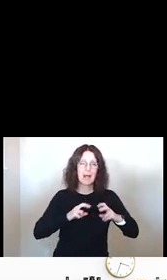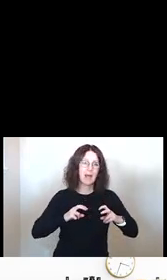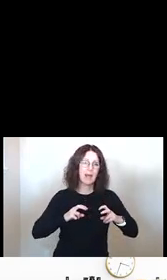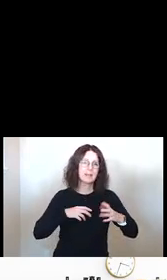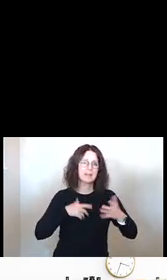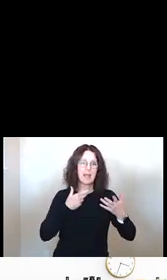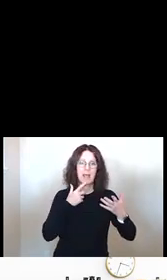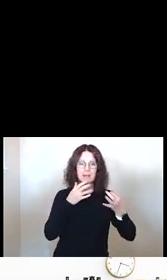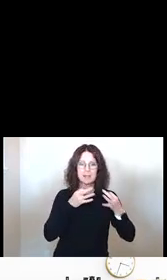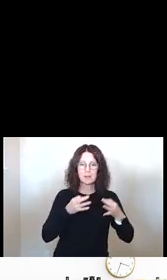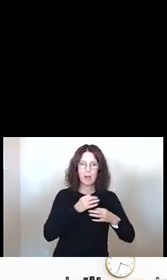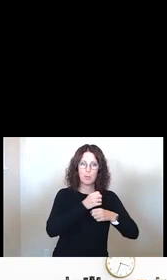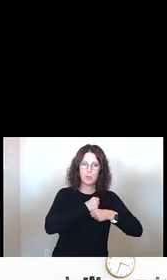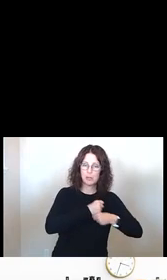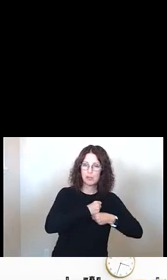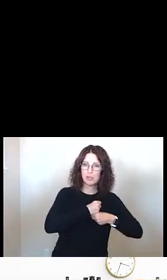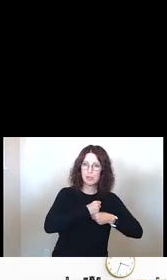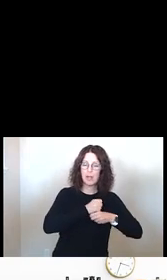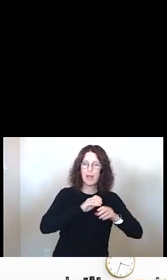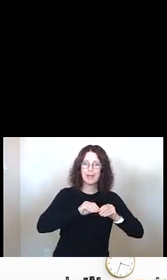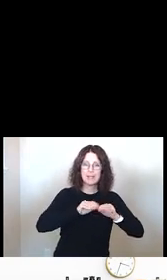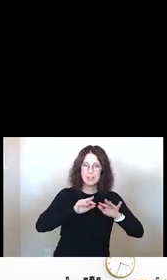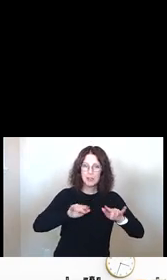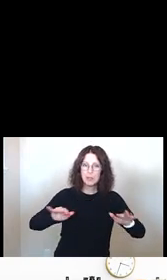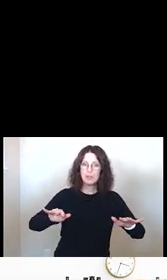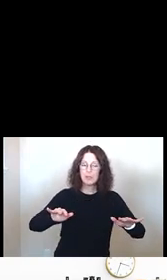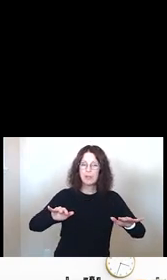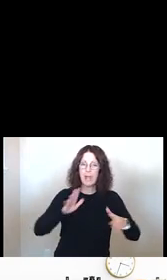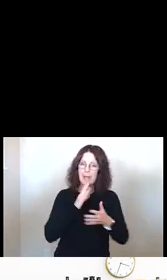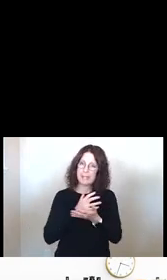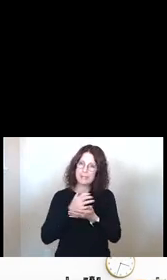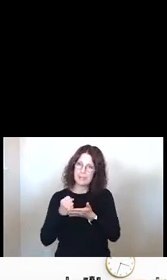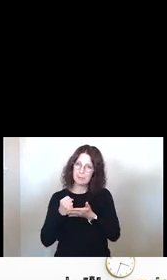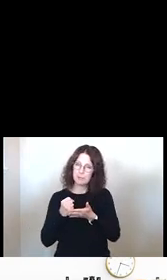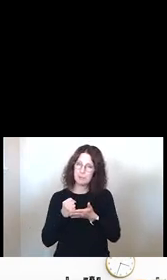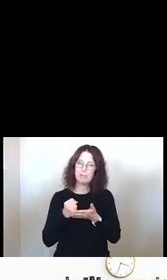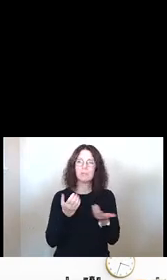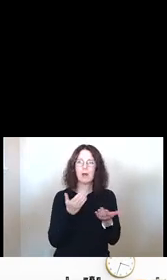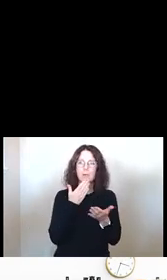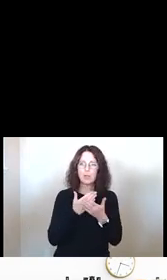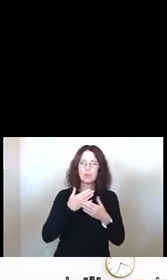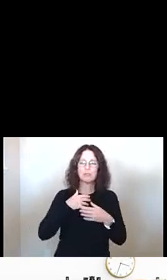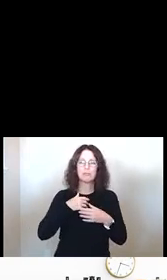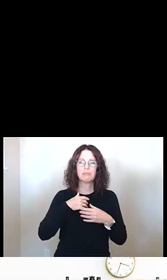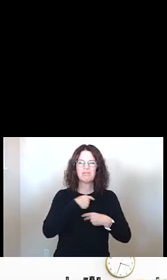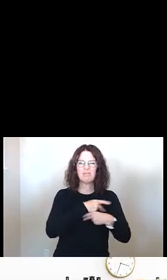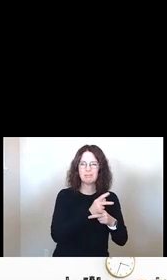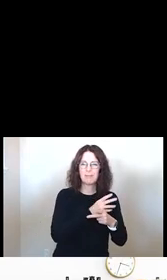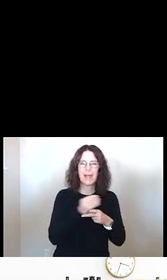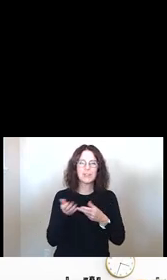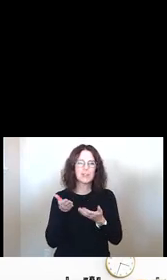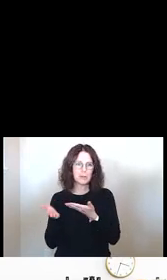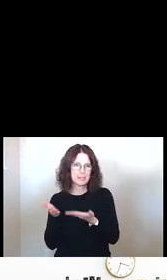and consumption of goods and services and the expansion of that capacity. So basically, we want to understand